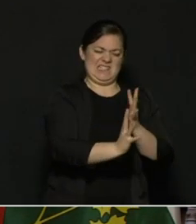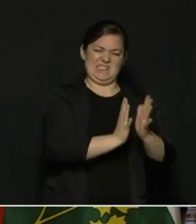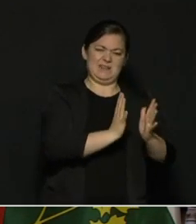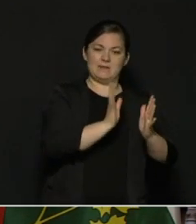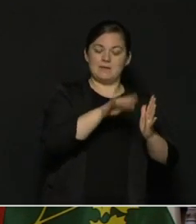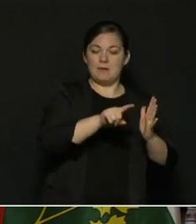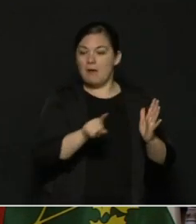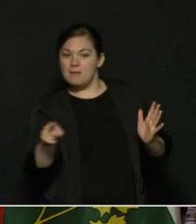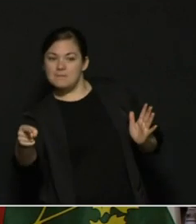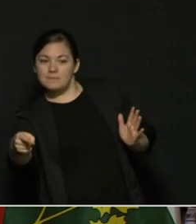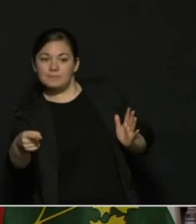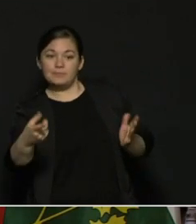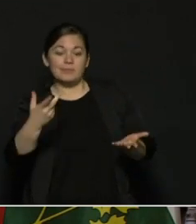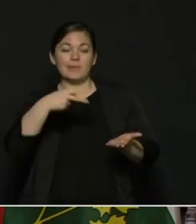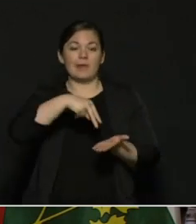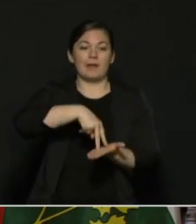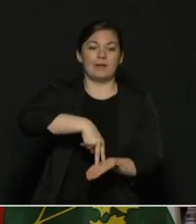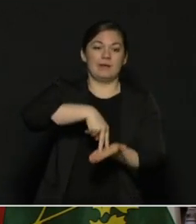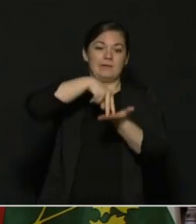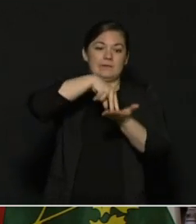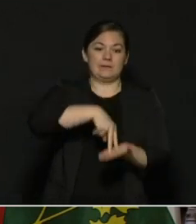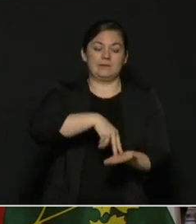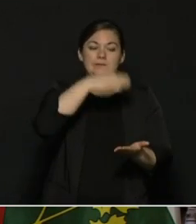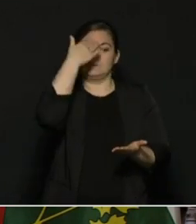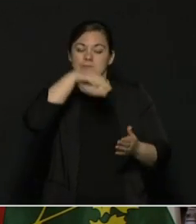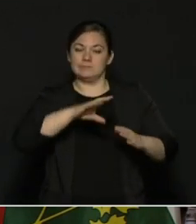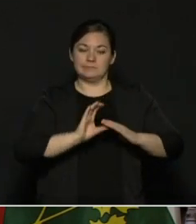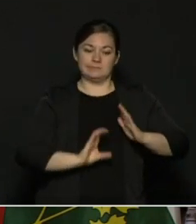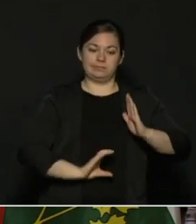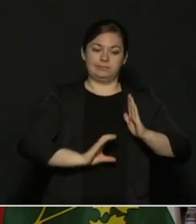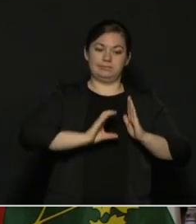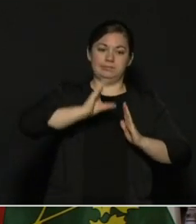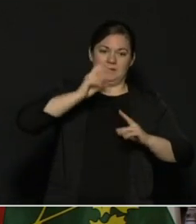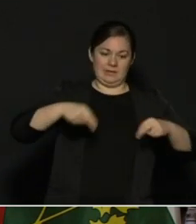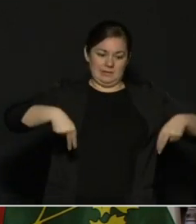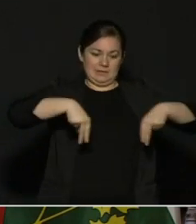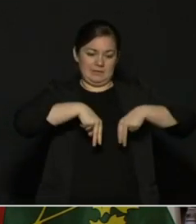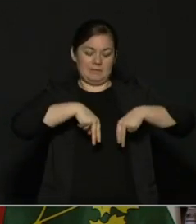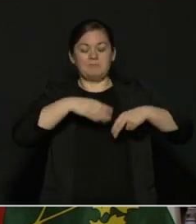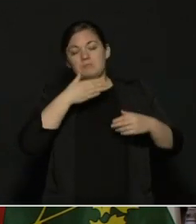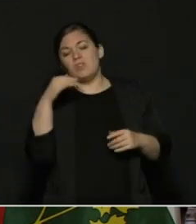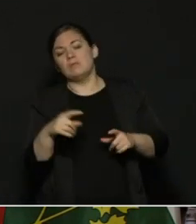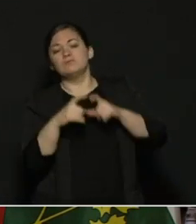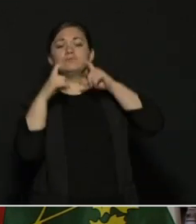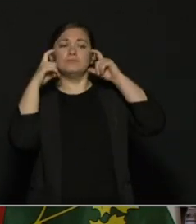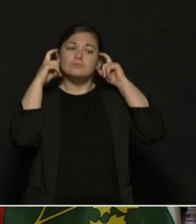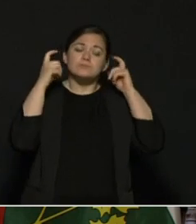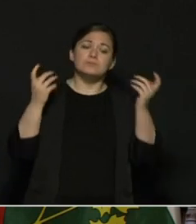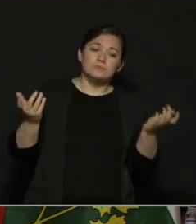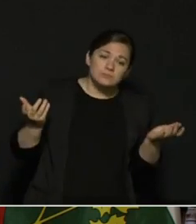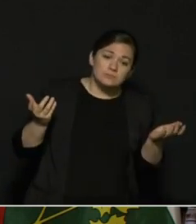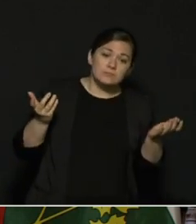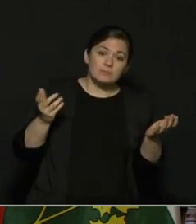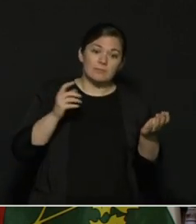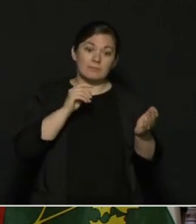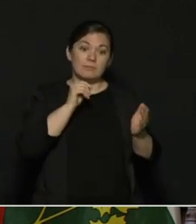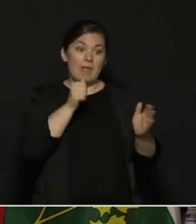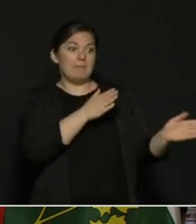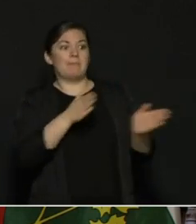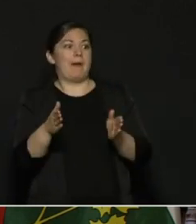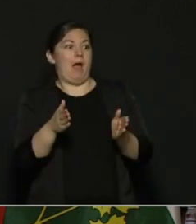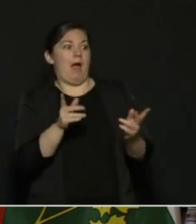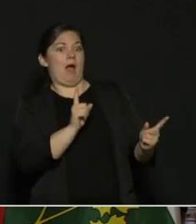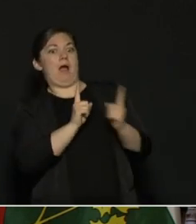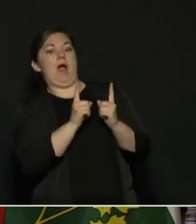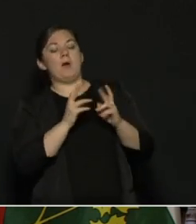someone else, you may want to consider having one to give you that protection, because you didn't plan on that, but that's just the way it worked out. So it's a bit of a